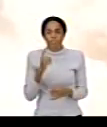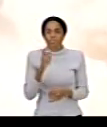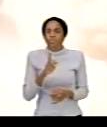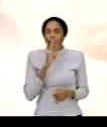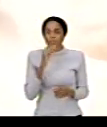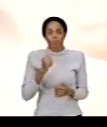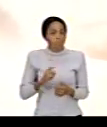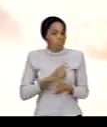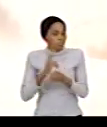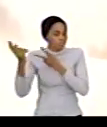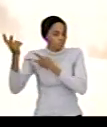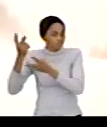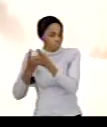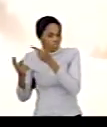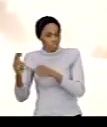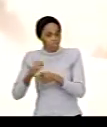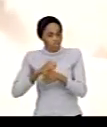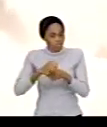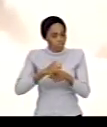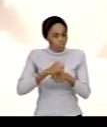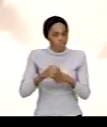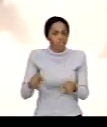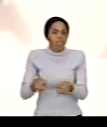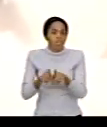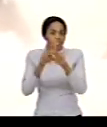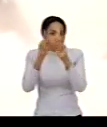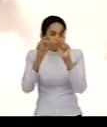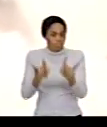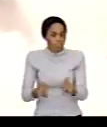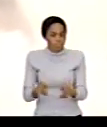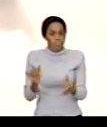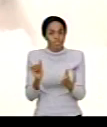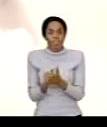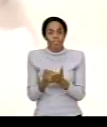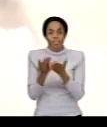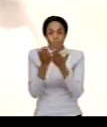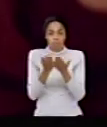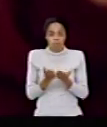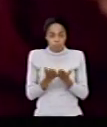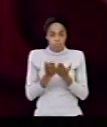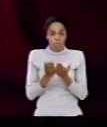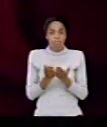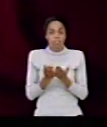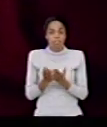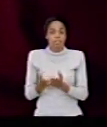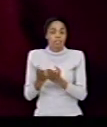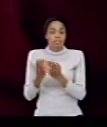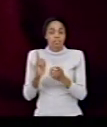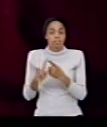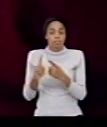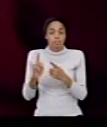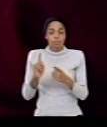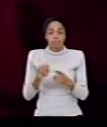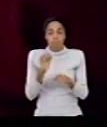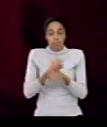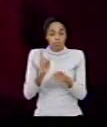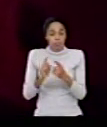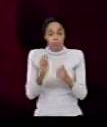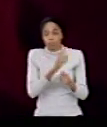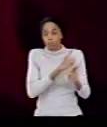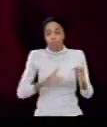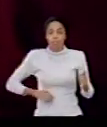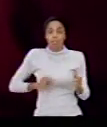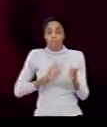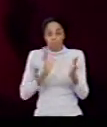Lord as a person that you want to the Lord, we want to the Lord, and we're keeping in the Lord. I pray you will keep